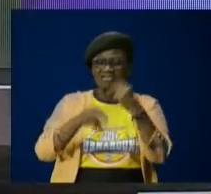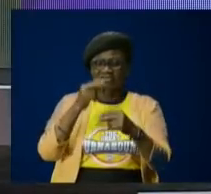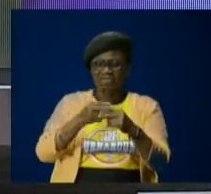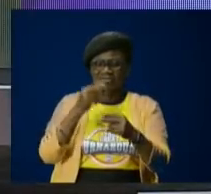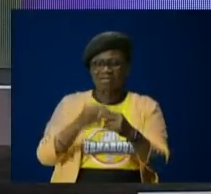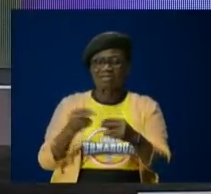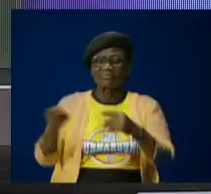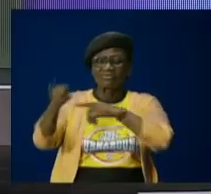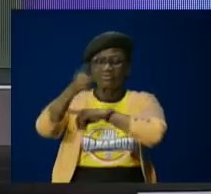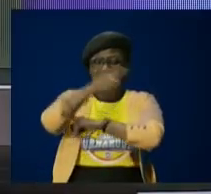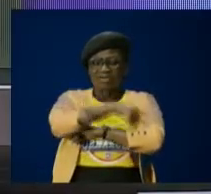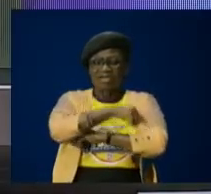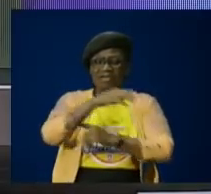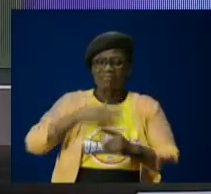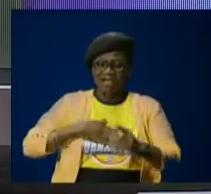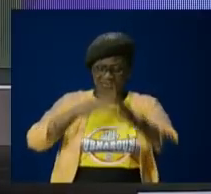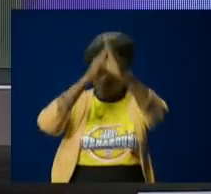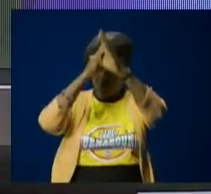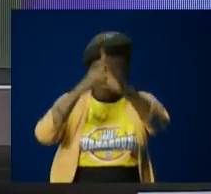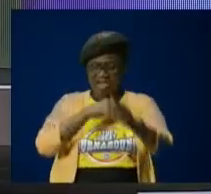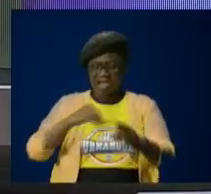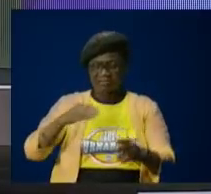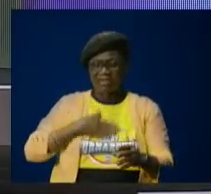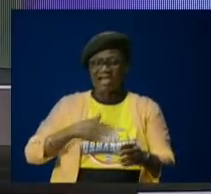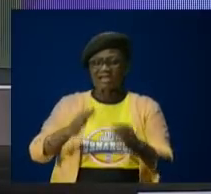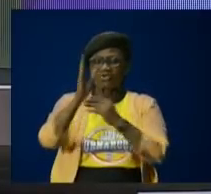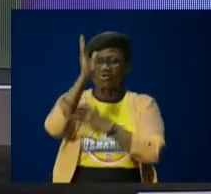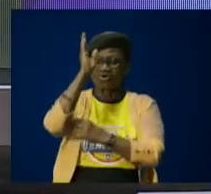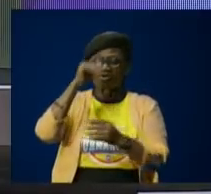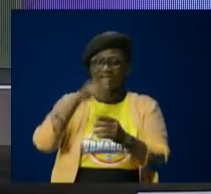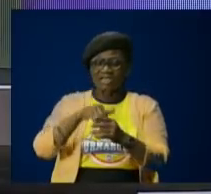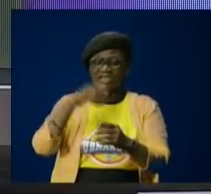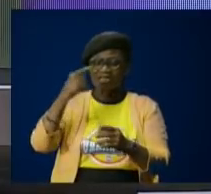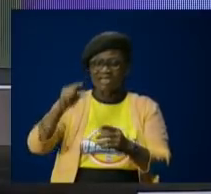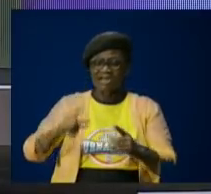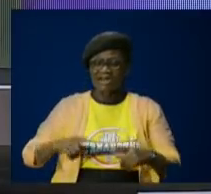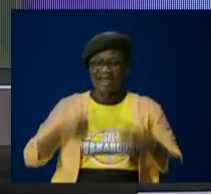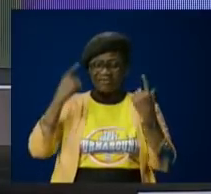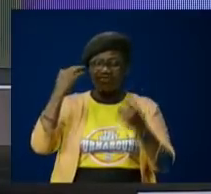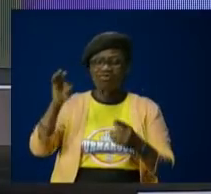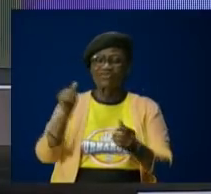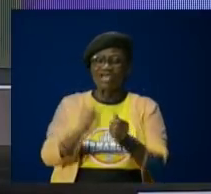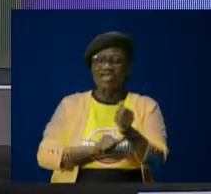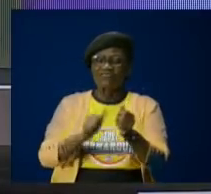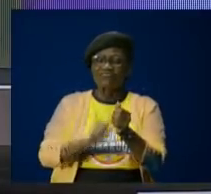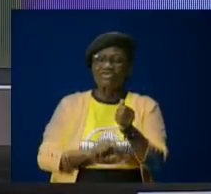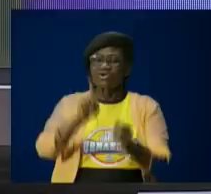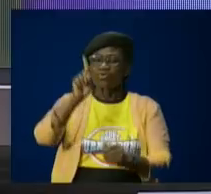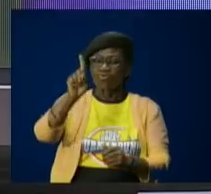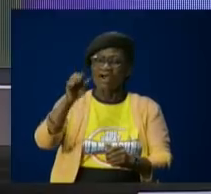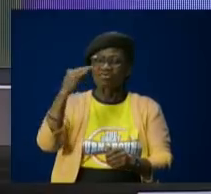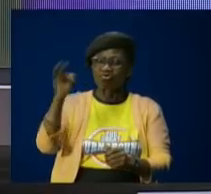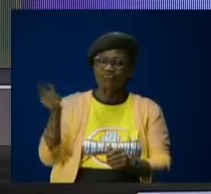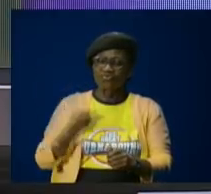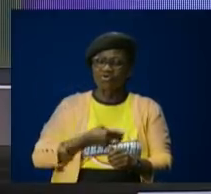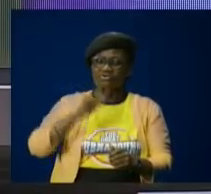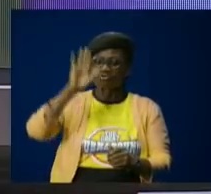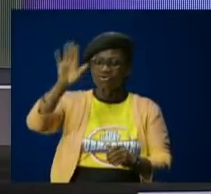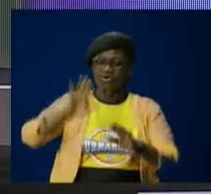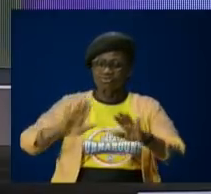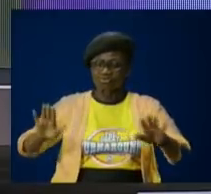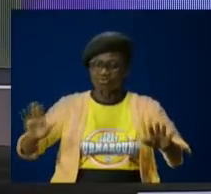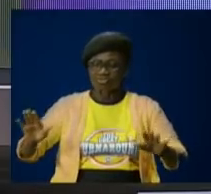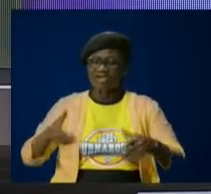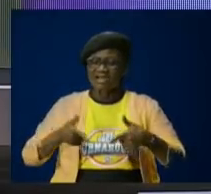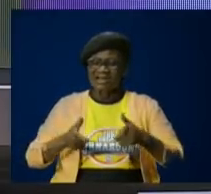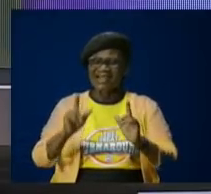Today, my Father and my God, in the lives of every one of us, your children, let